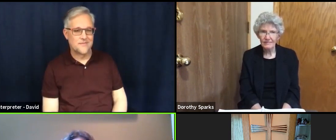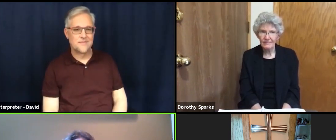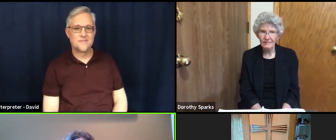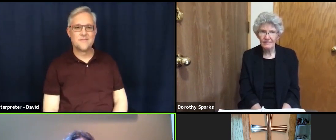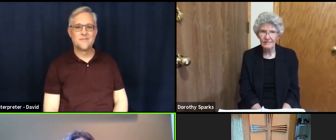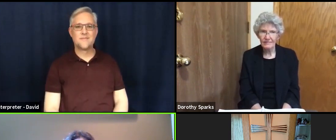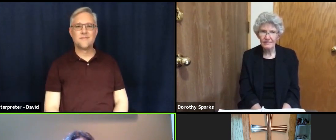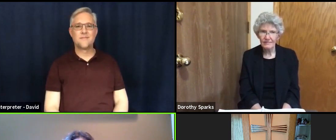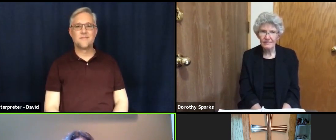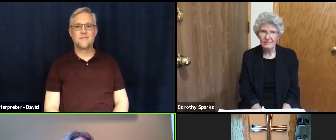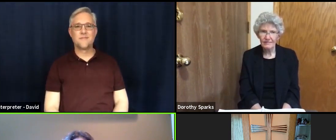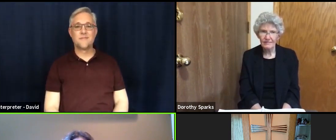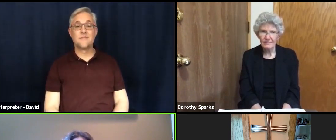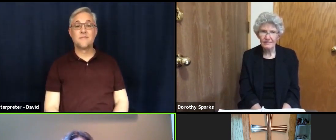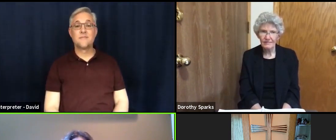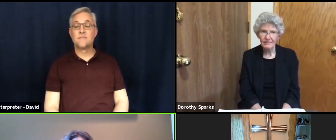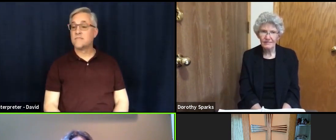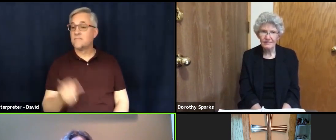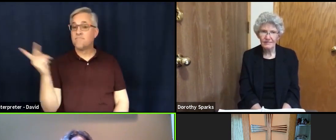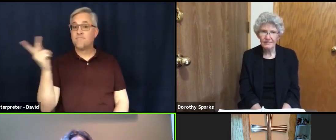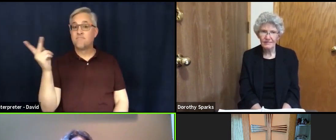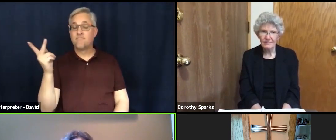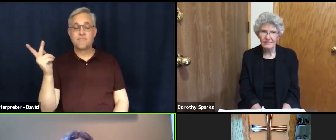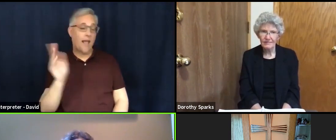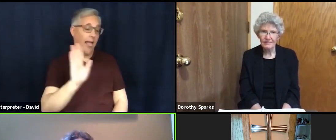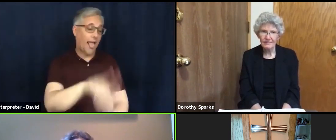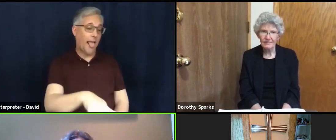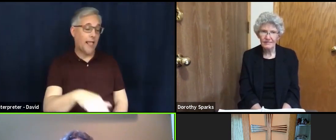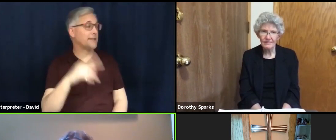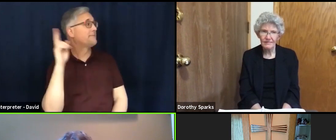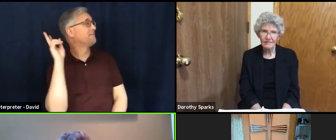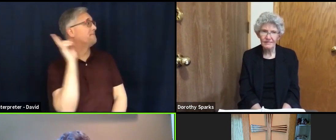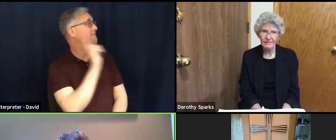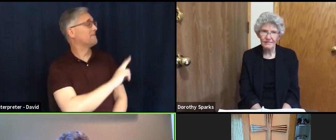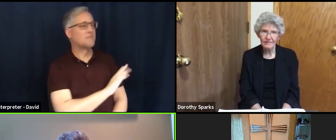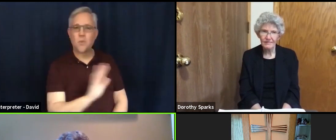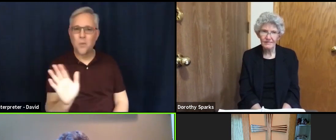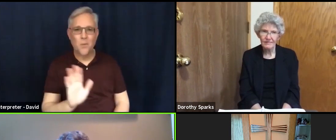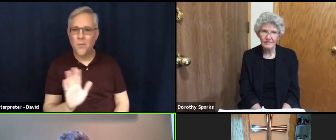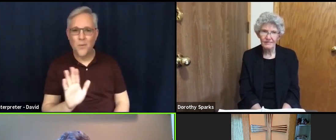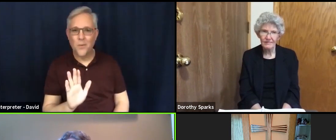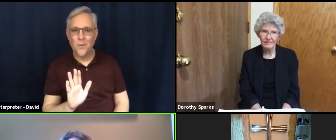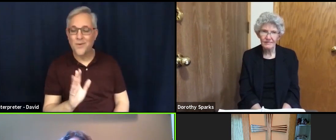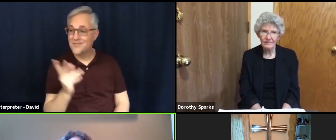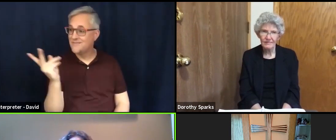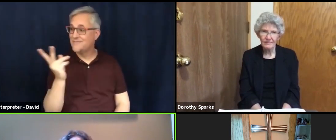They stopped. They paid attention.